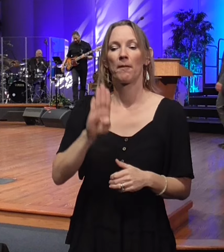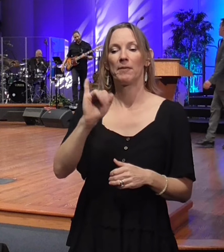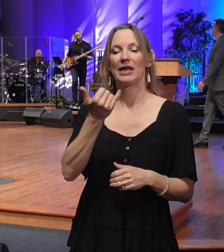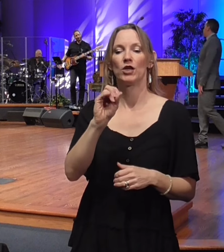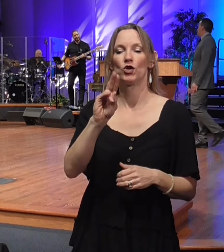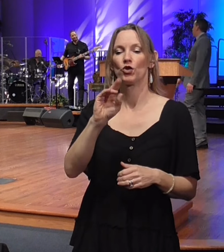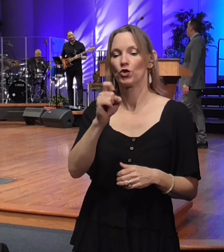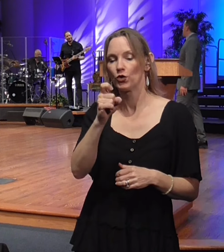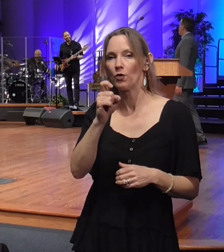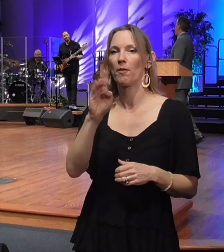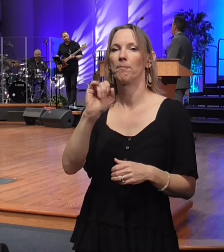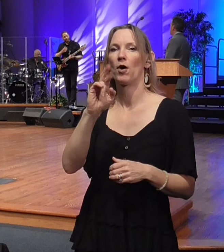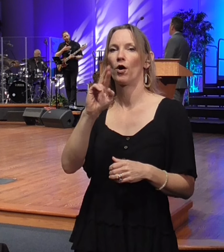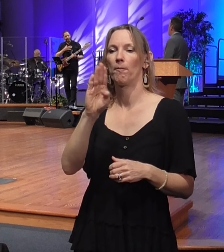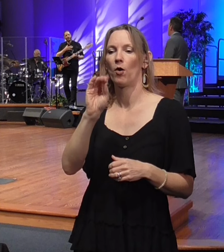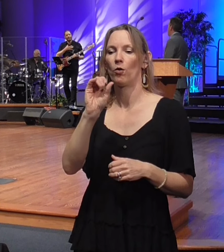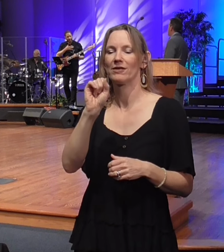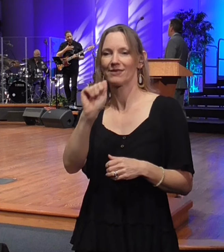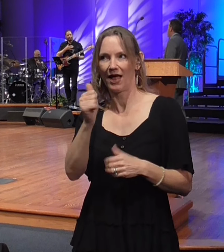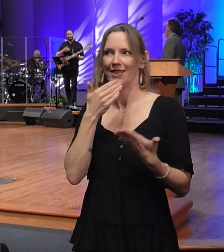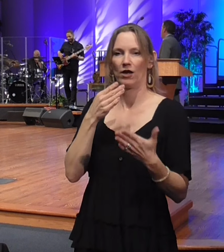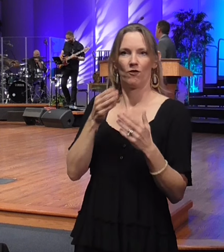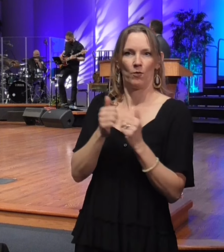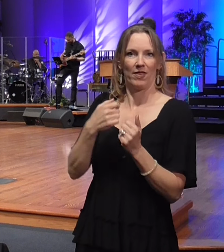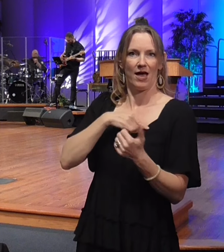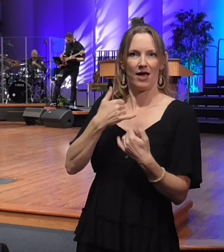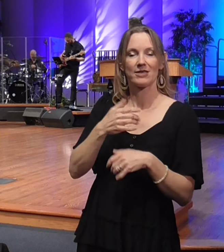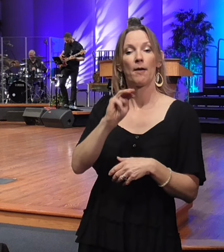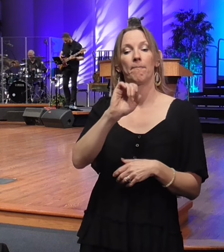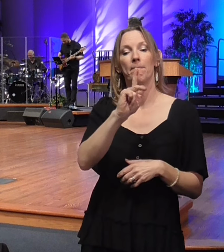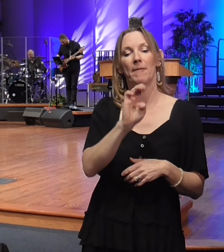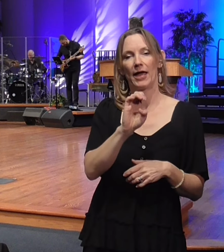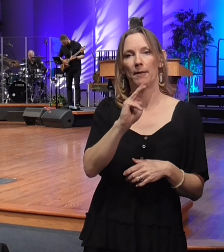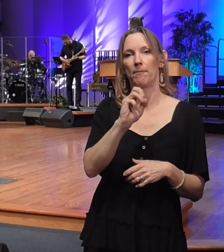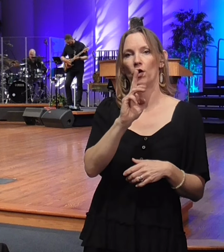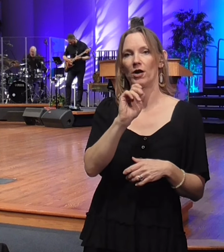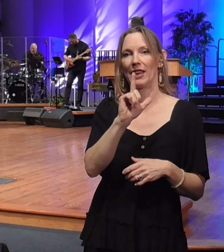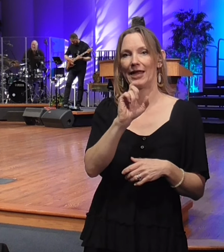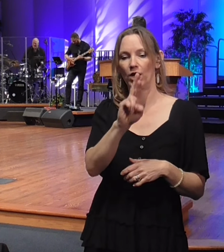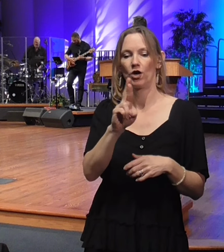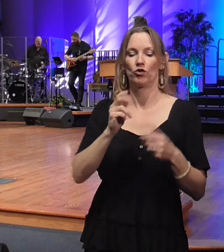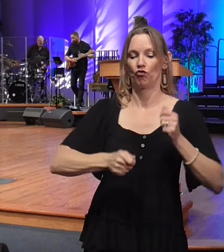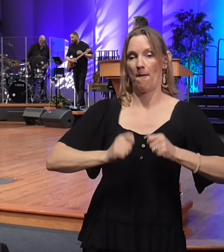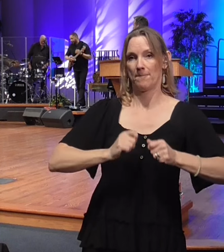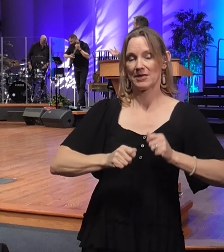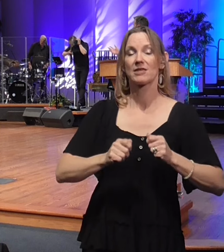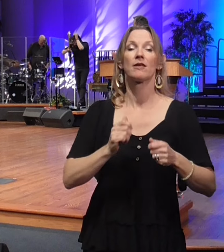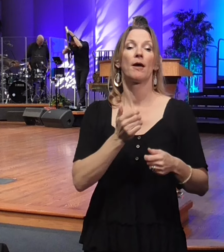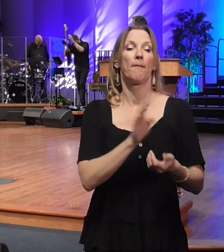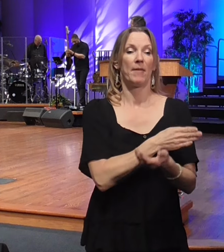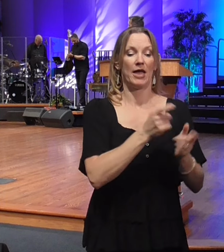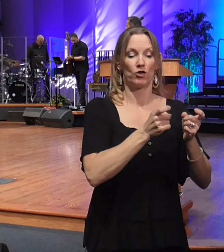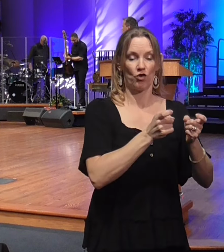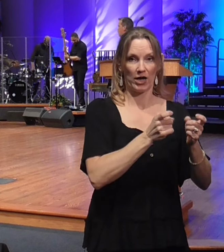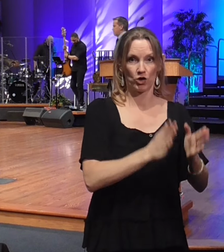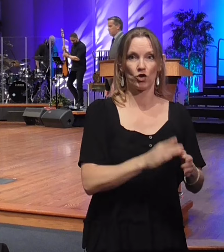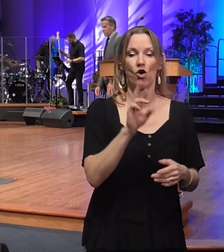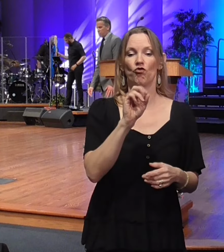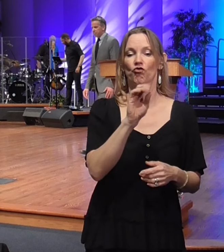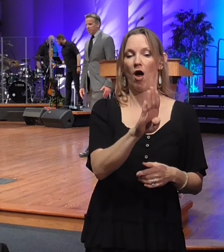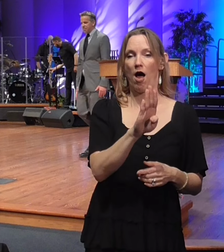Bijou Barbosa, thank you for being with us as always. Mike Marlier on drums. Our band director, Mr. Rob